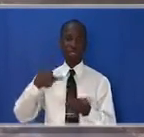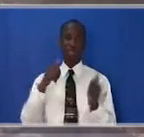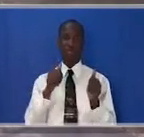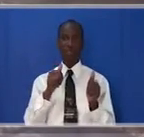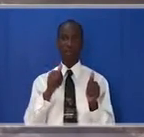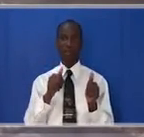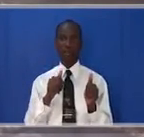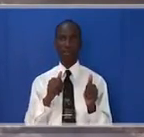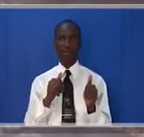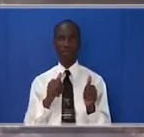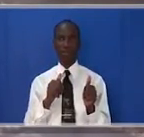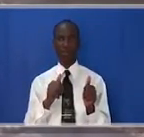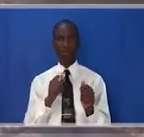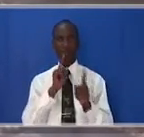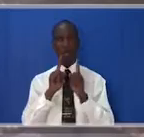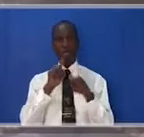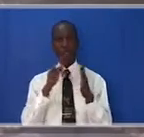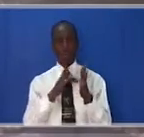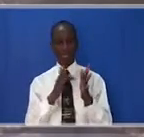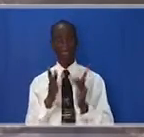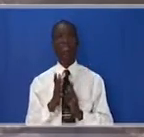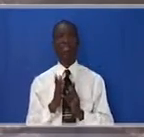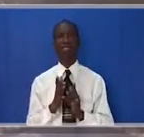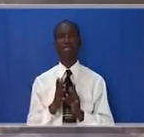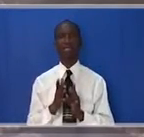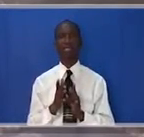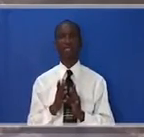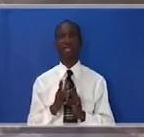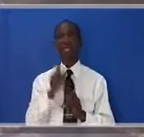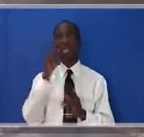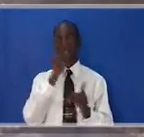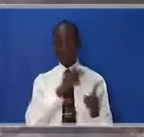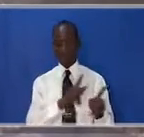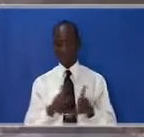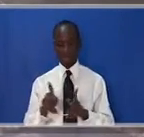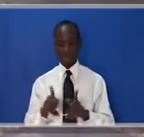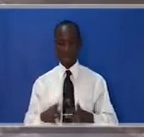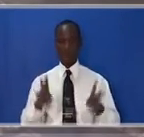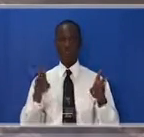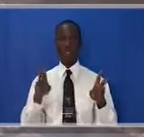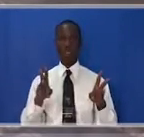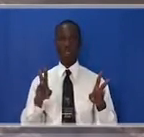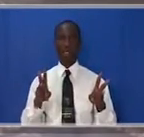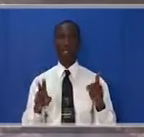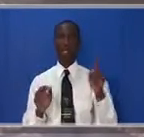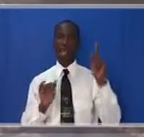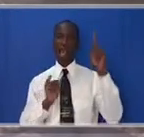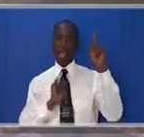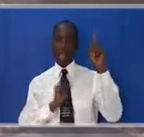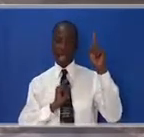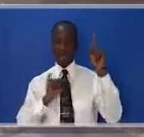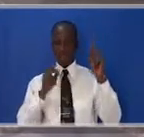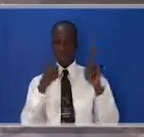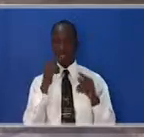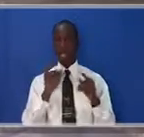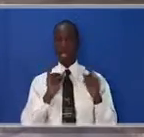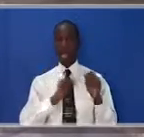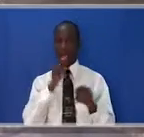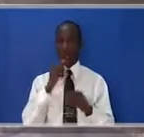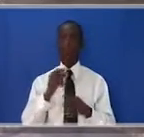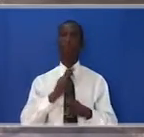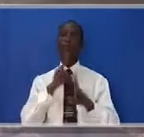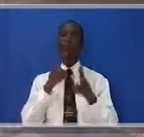oba. John the Baptist beye udifuwa, onune obeshi esi ukwemu. And Nibia na e tiemu was